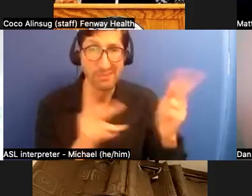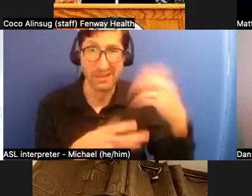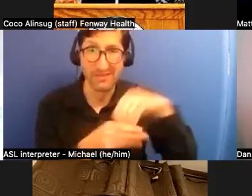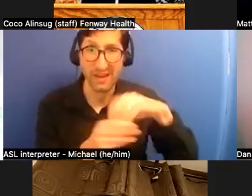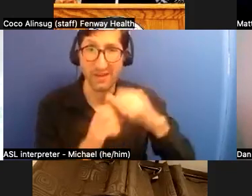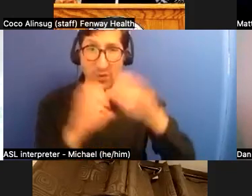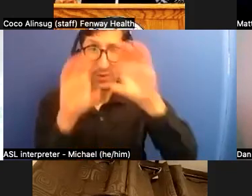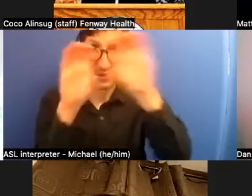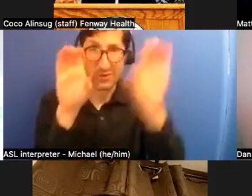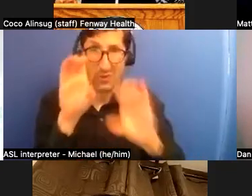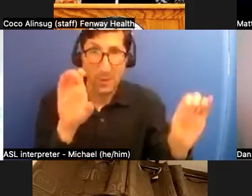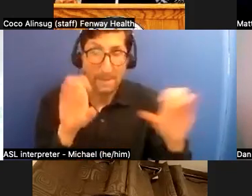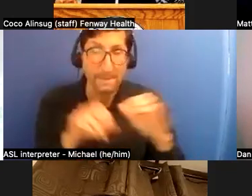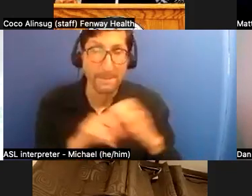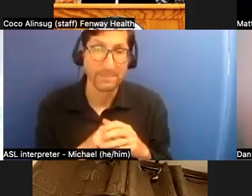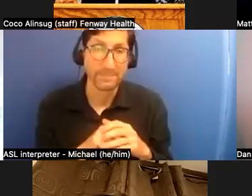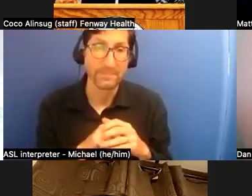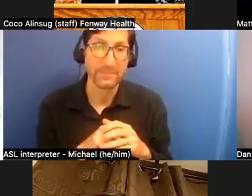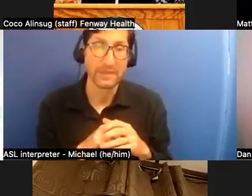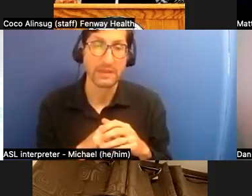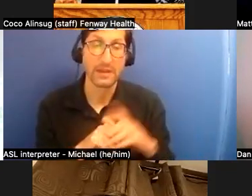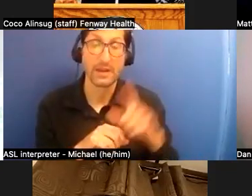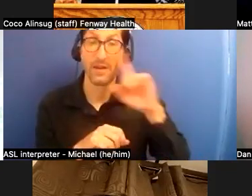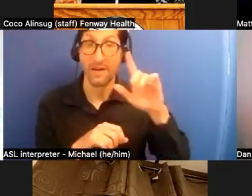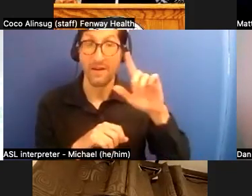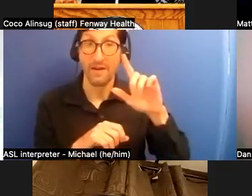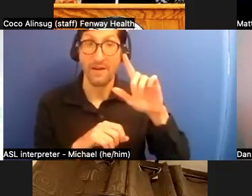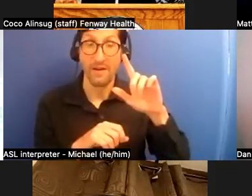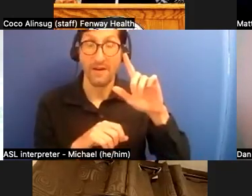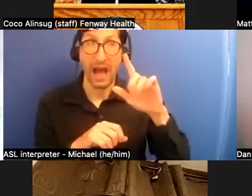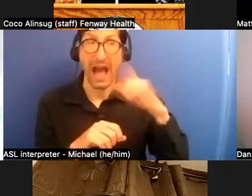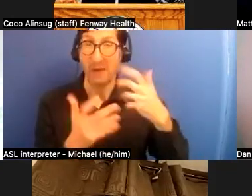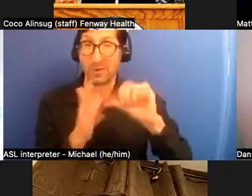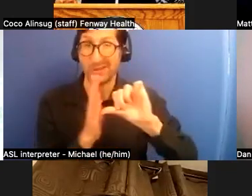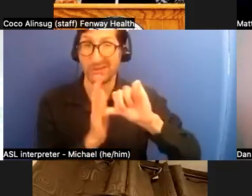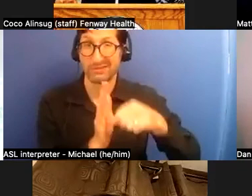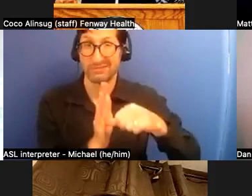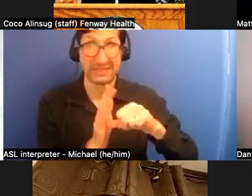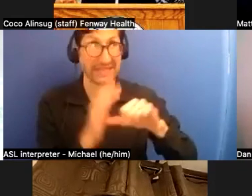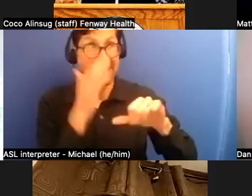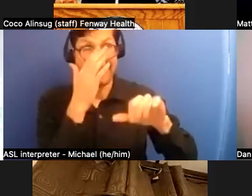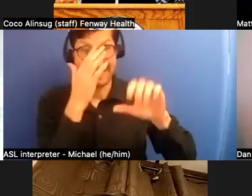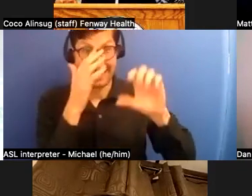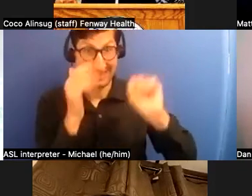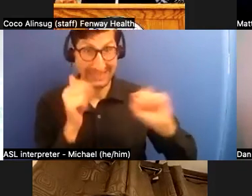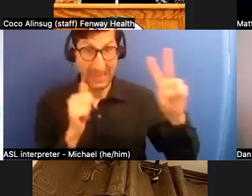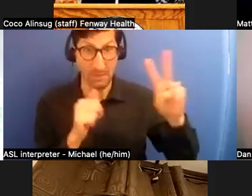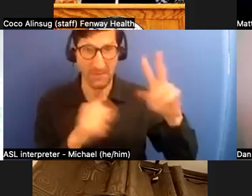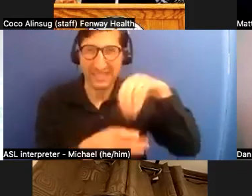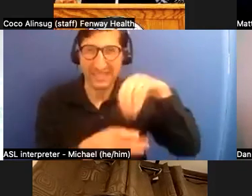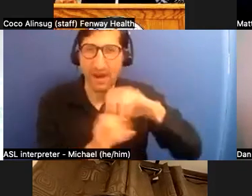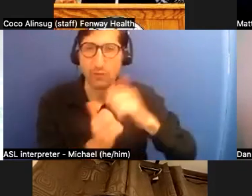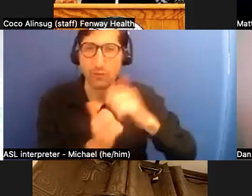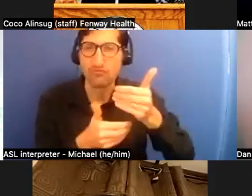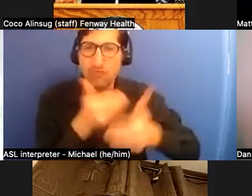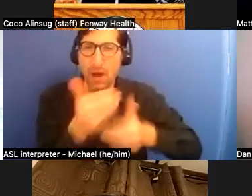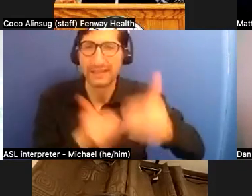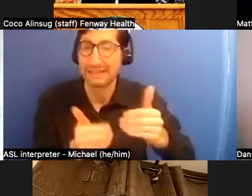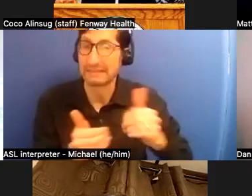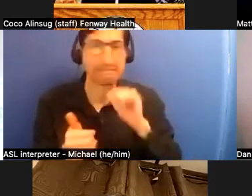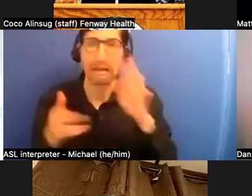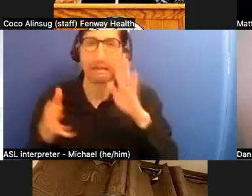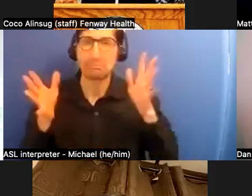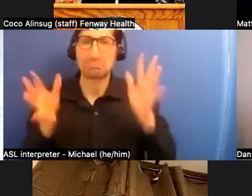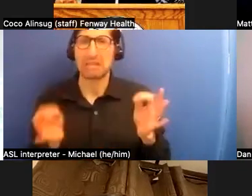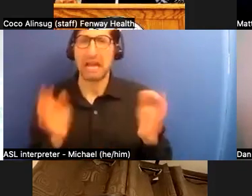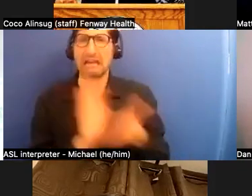to Sam's point, this is for Somerville a process. This is not the end of the process either. And so I know we have a number of questions we